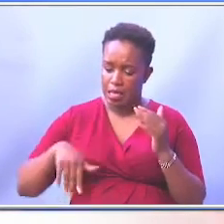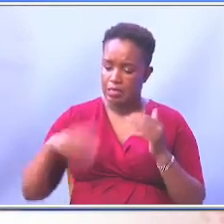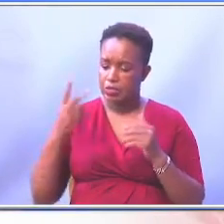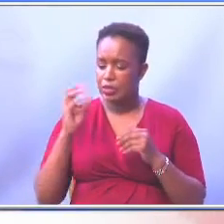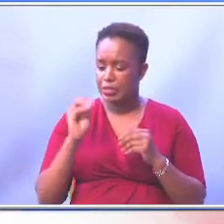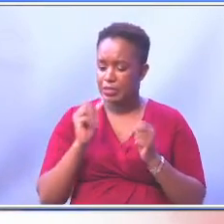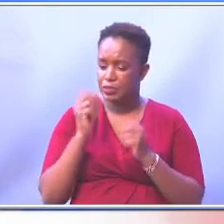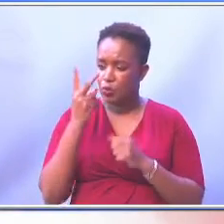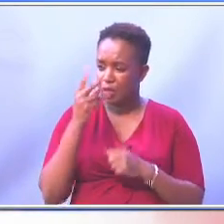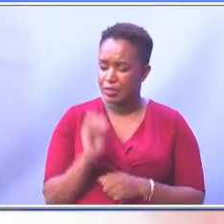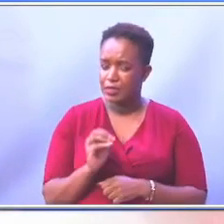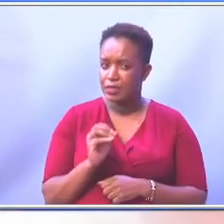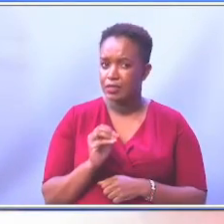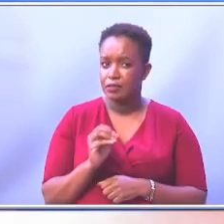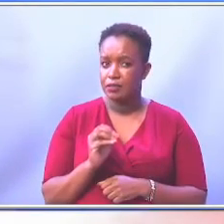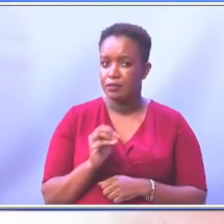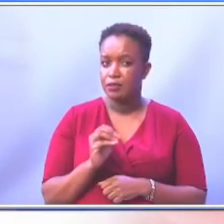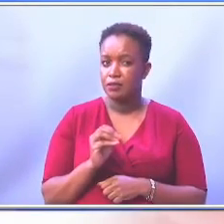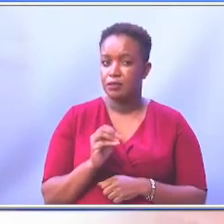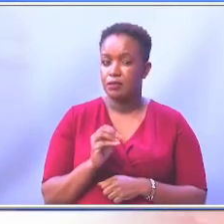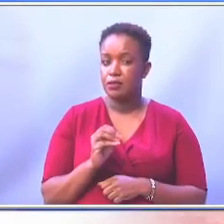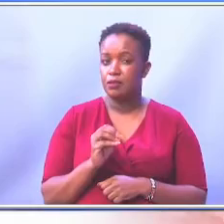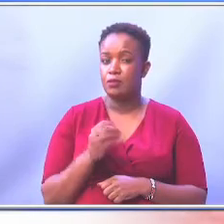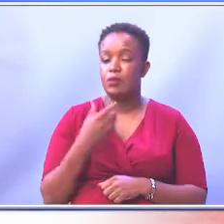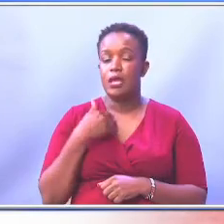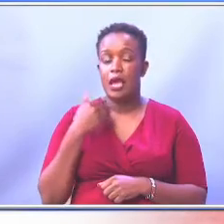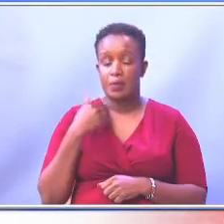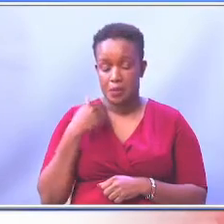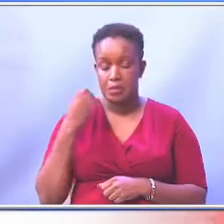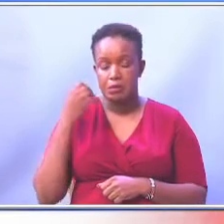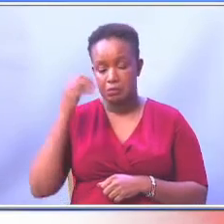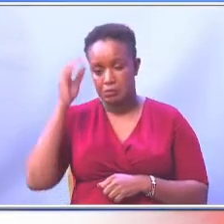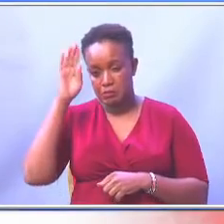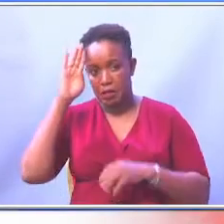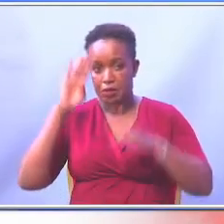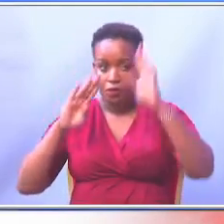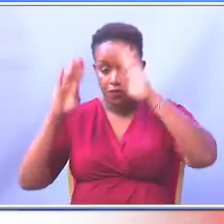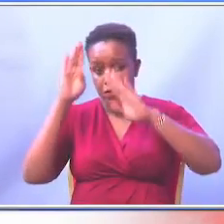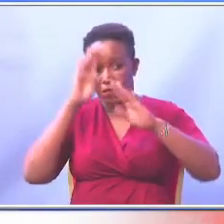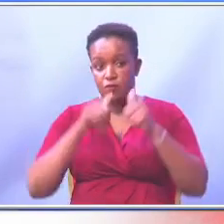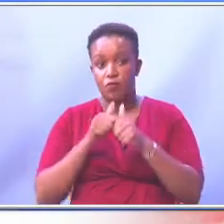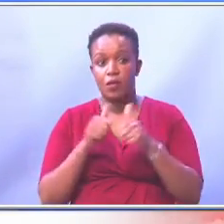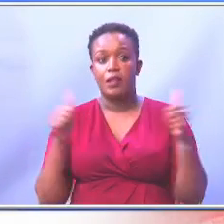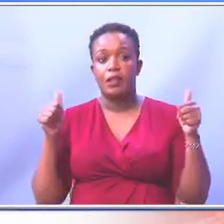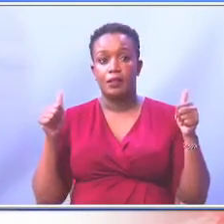early 2020, Lape has been innovating by,